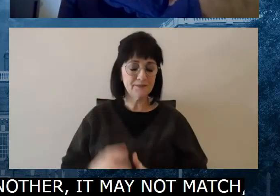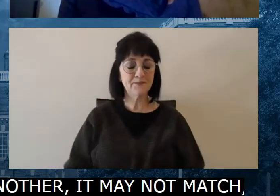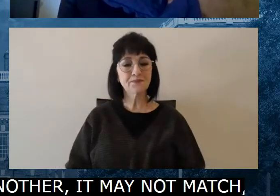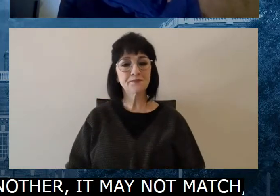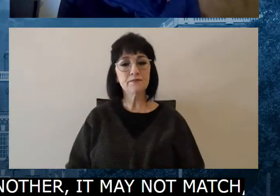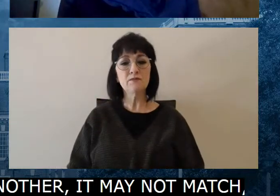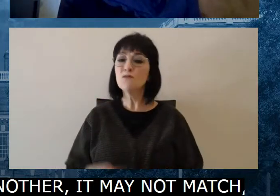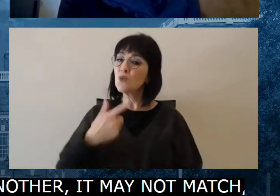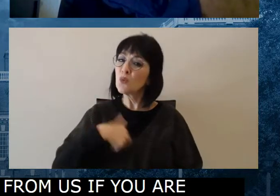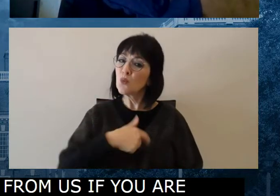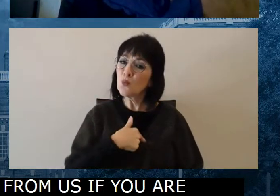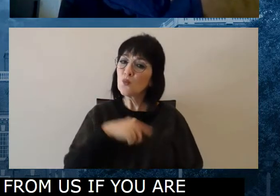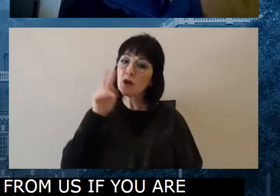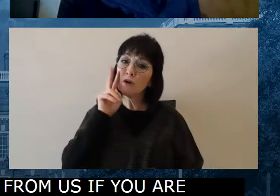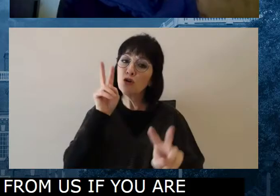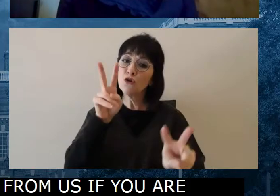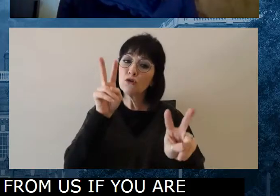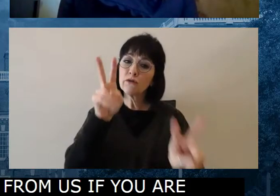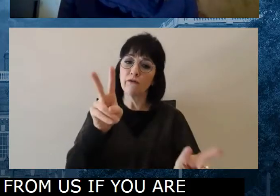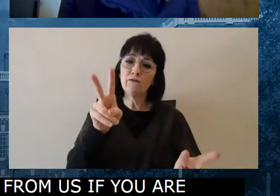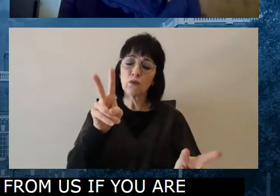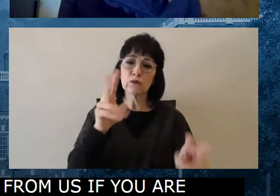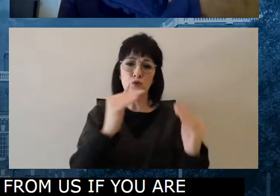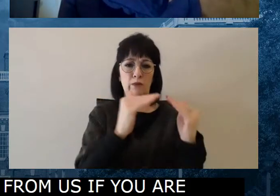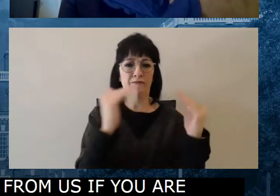we are excited that we are providing